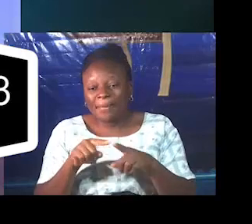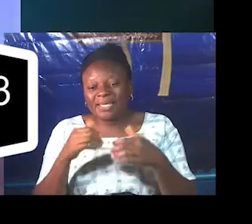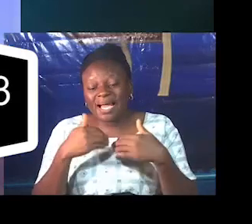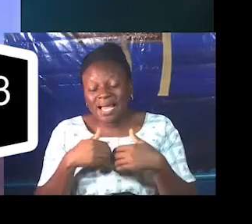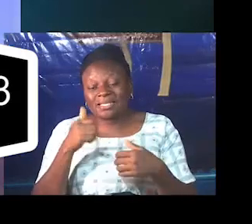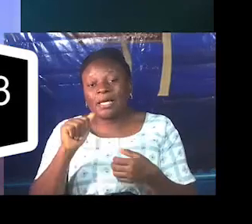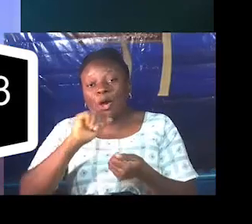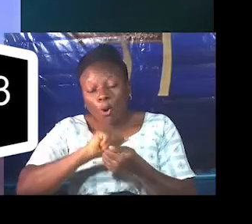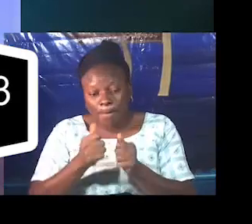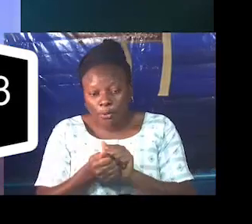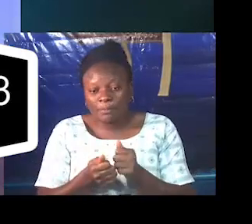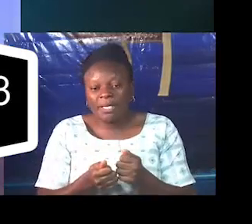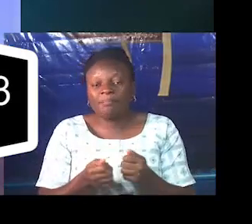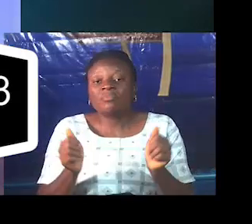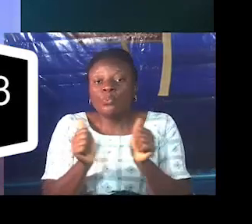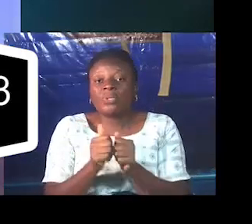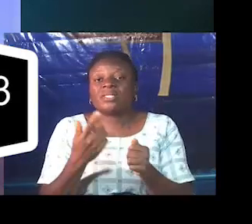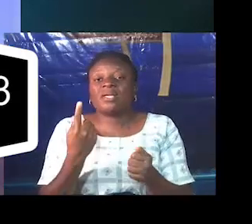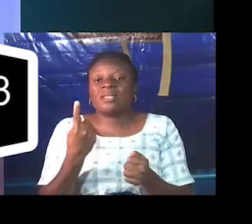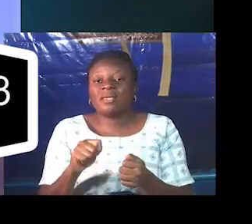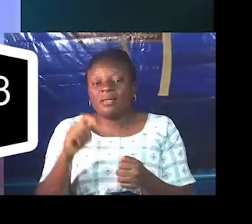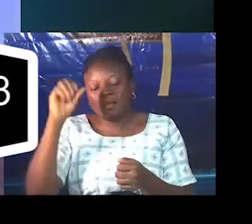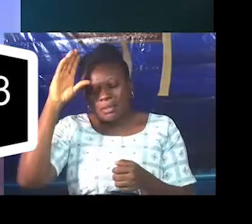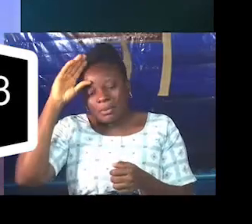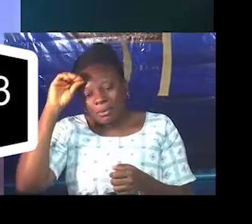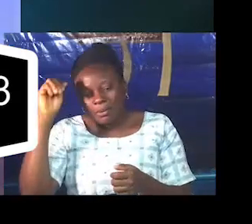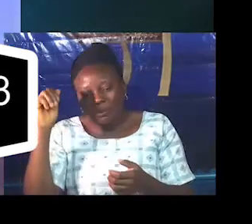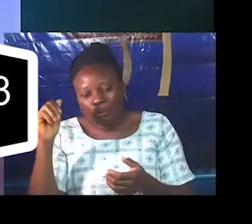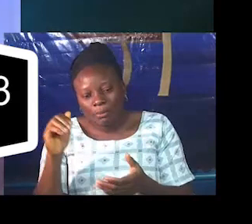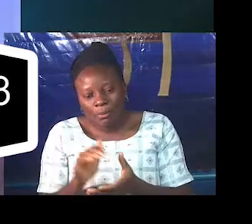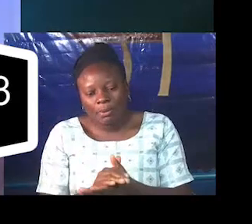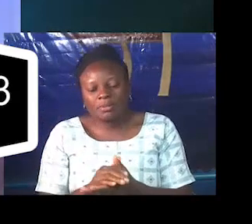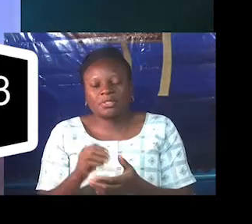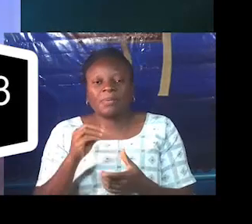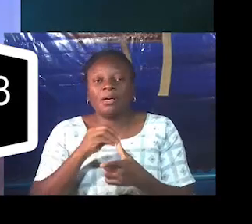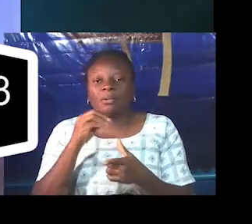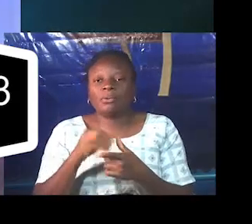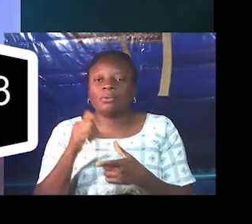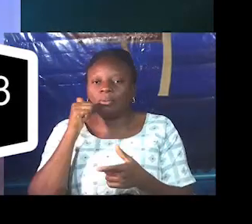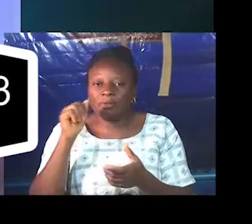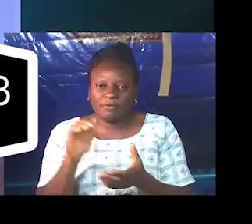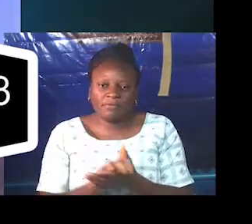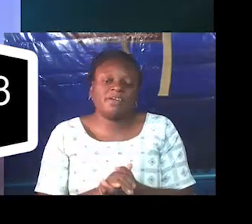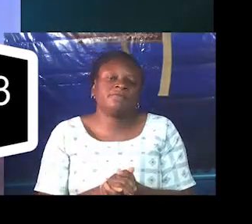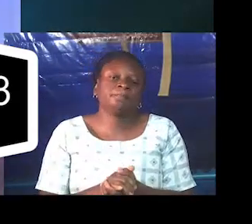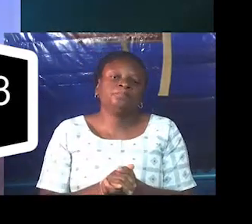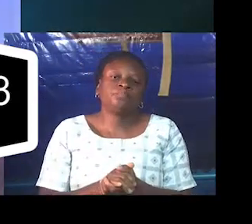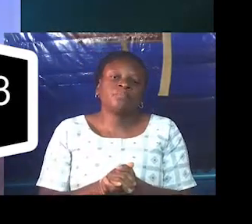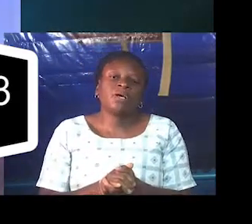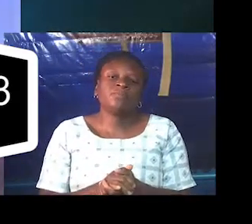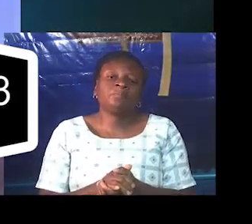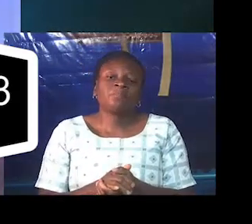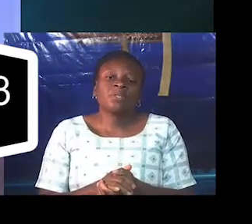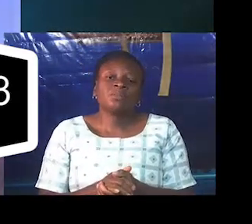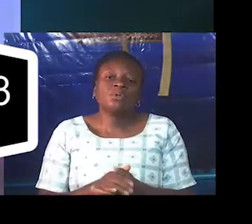man. How could you alone be a troublemaker? Were you born to be a troublemaker, dear sister? As a young girl, when